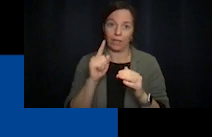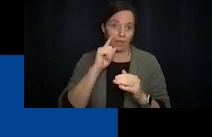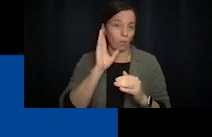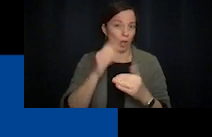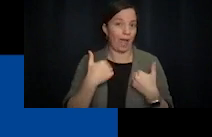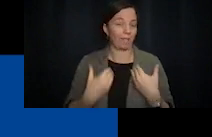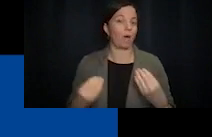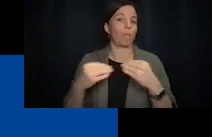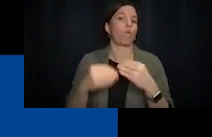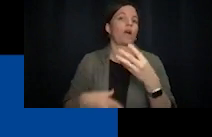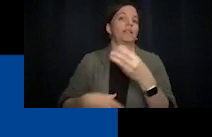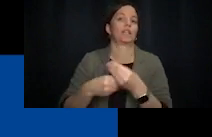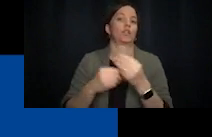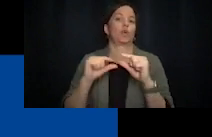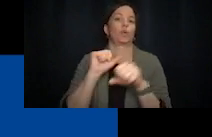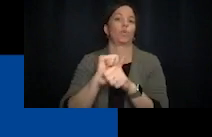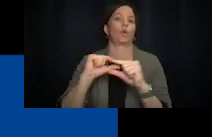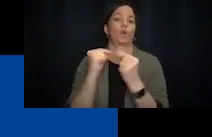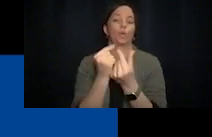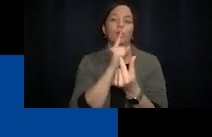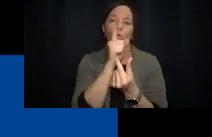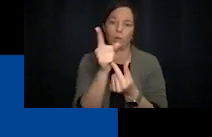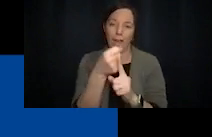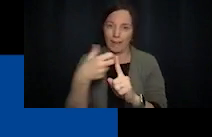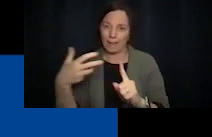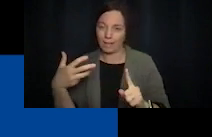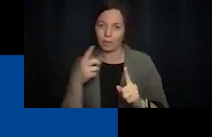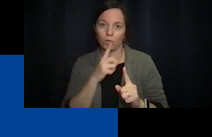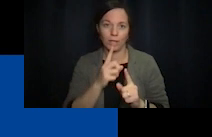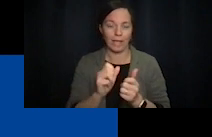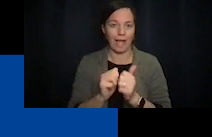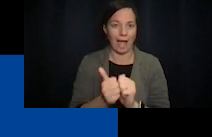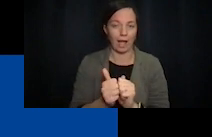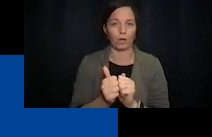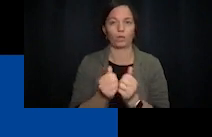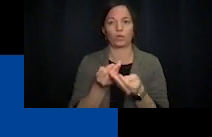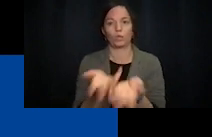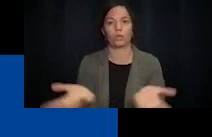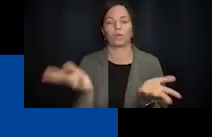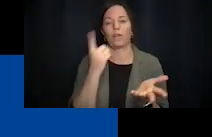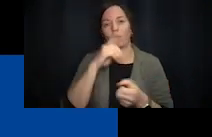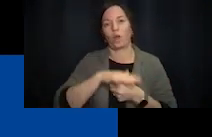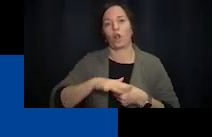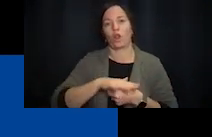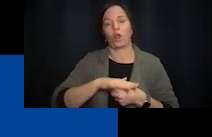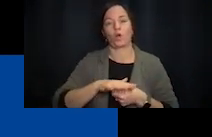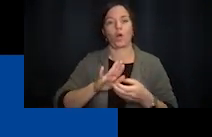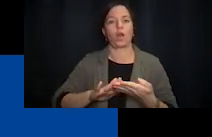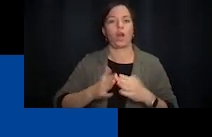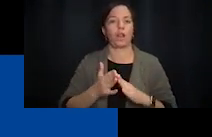work groups pulled together in the future to really talk about deploying the recommendations at our local colleges and supporting it. But